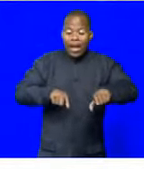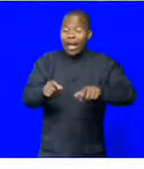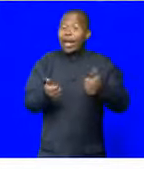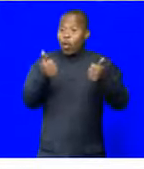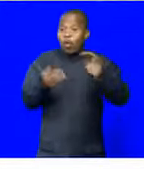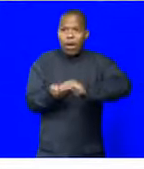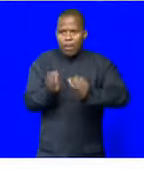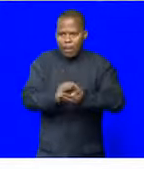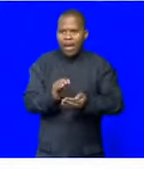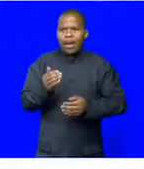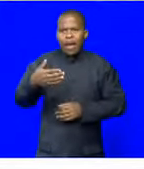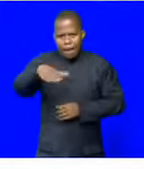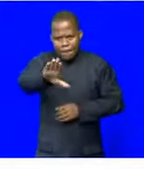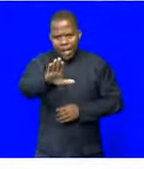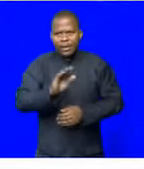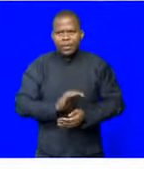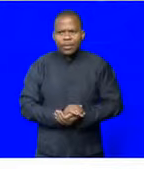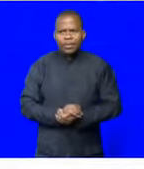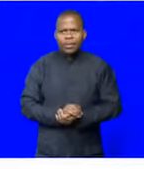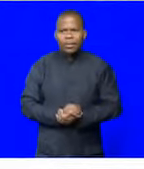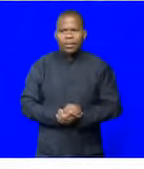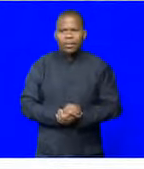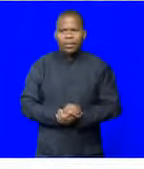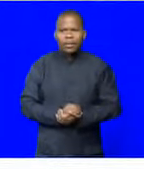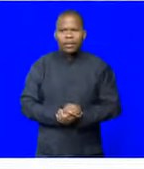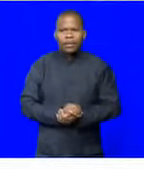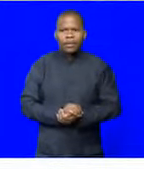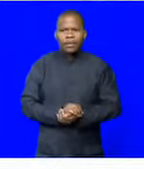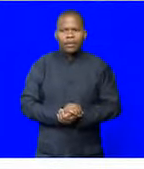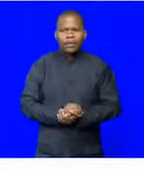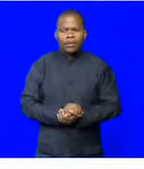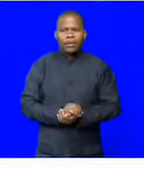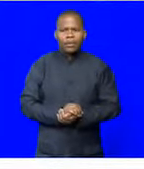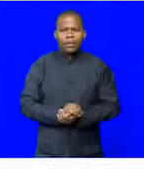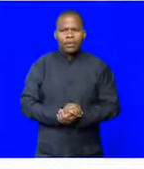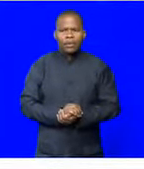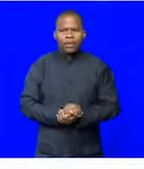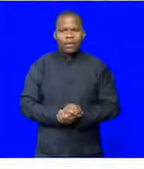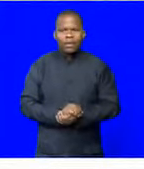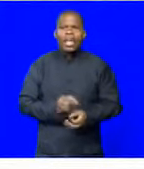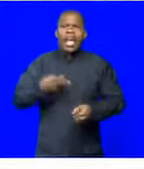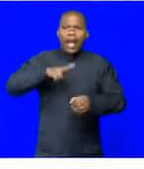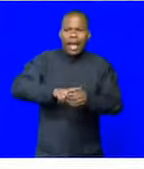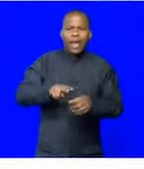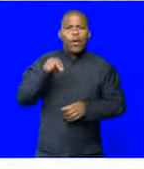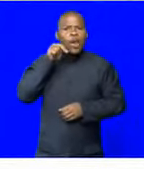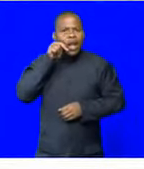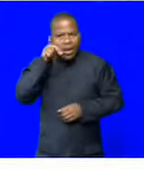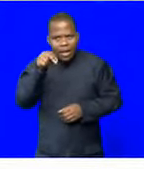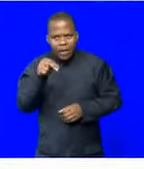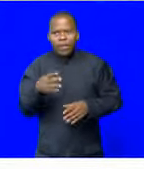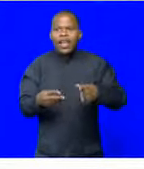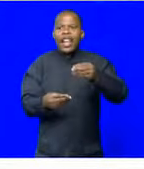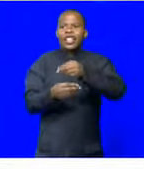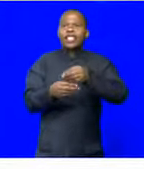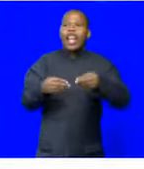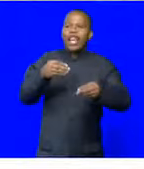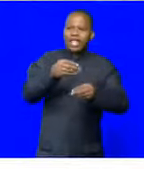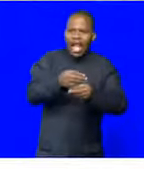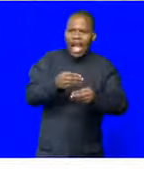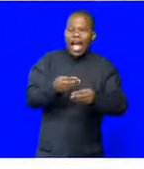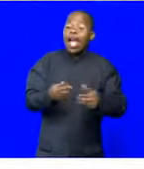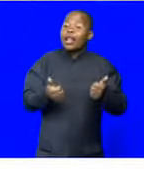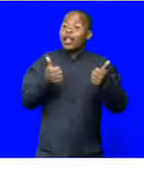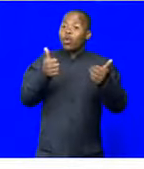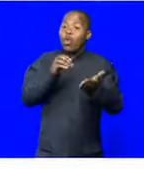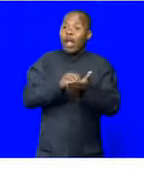reach out. So that I think there had to be like set up a serious structure, a music structure in this country, so that at least you guys are